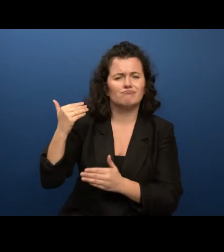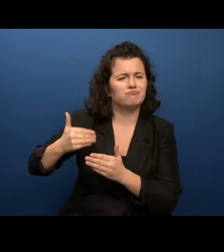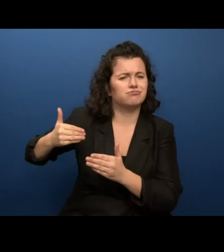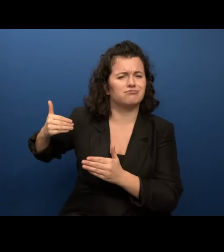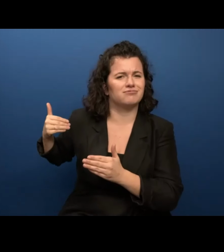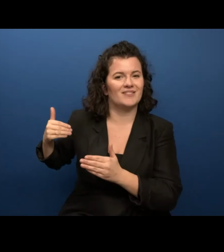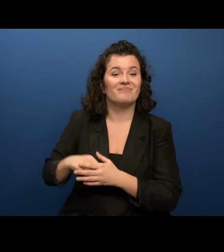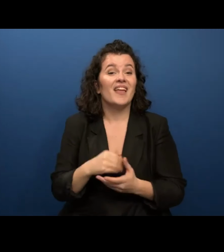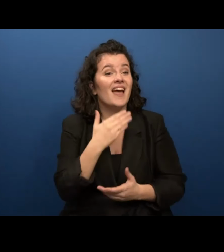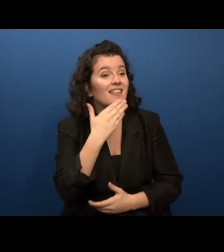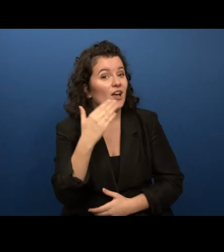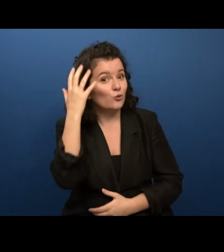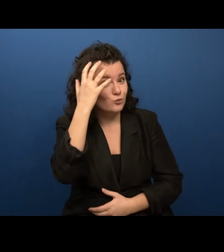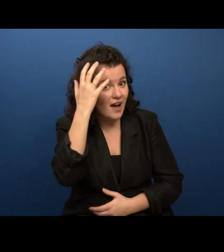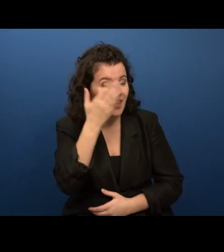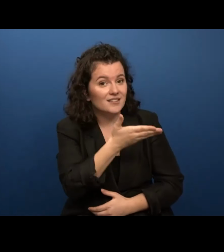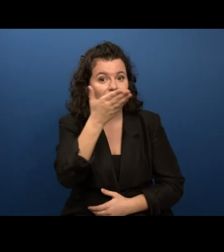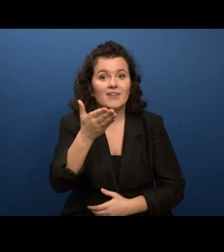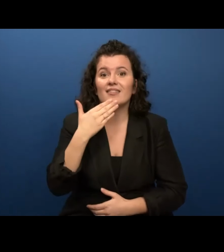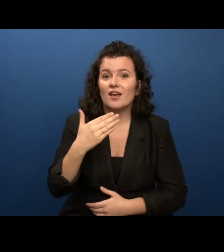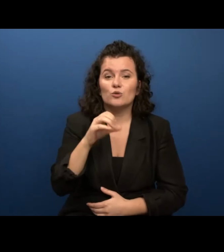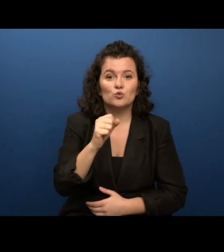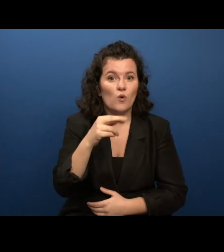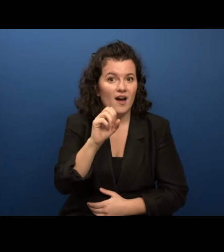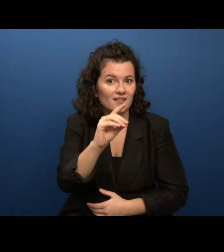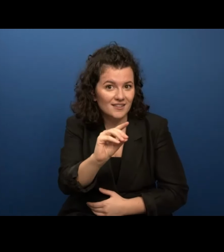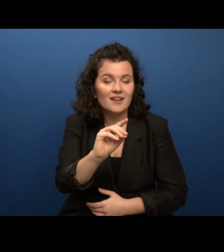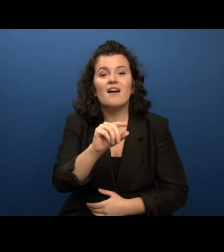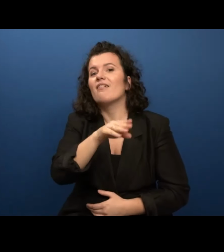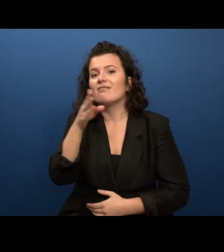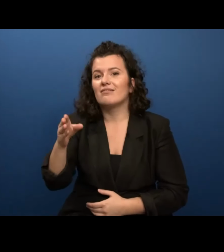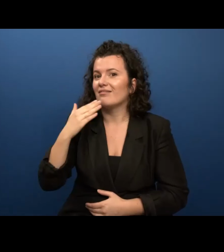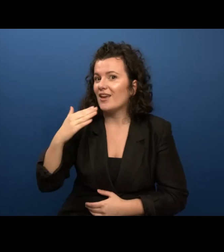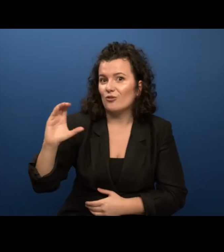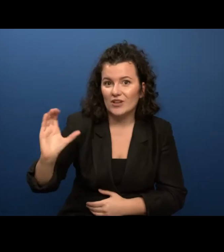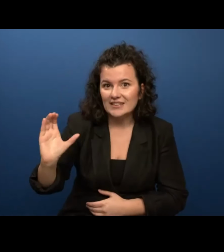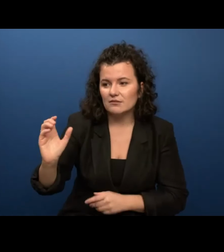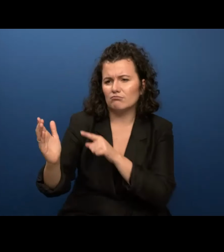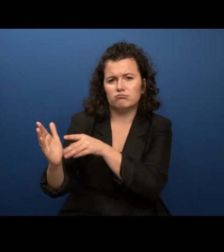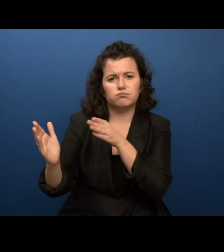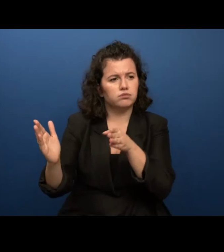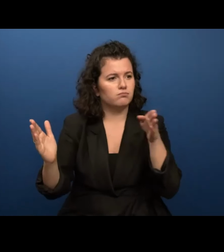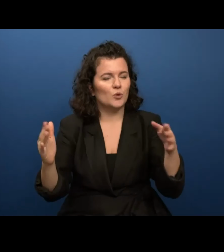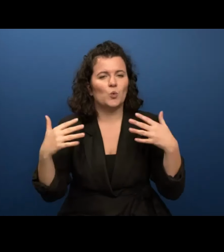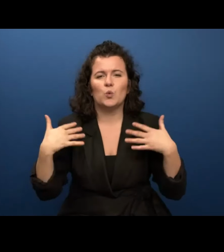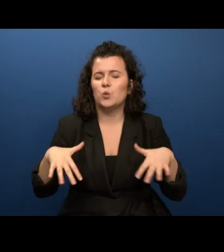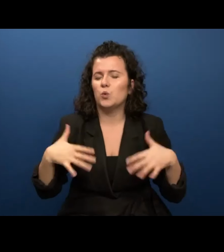Alex, and to Christine in particular for your important words